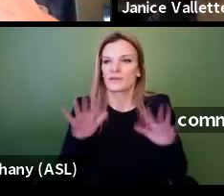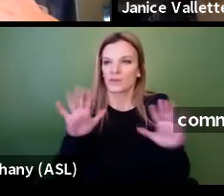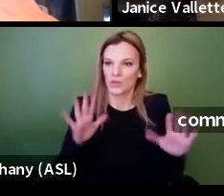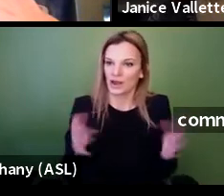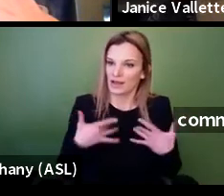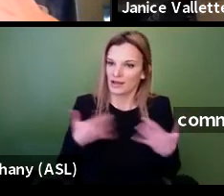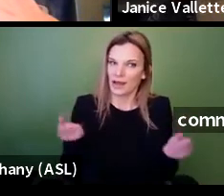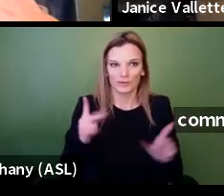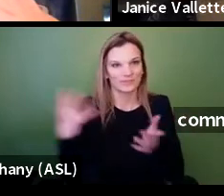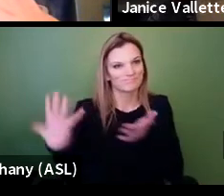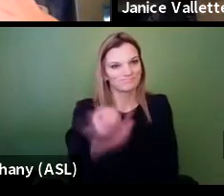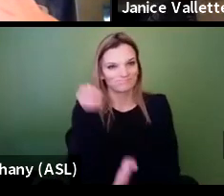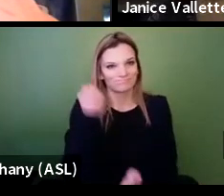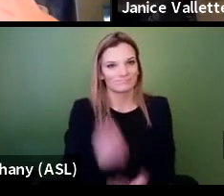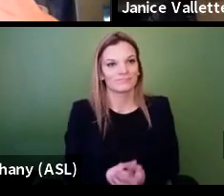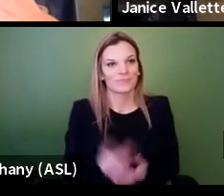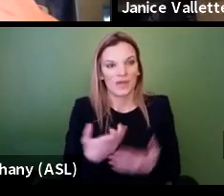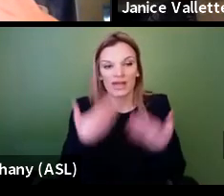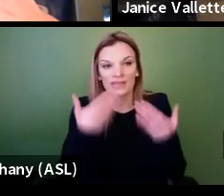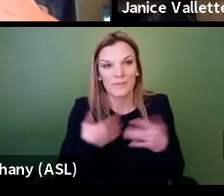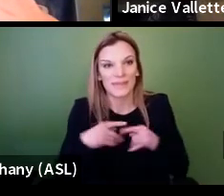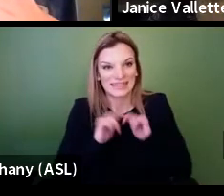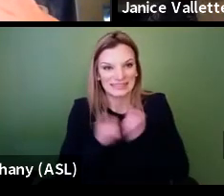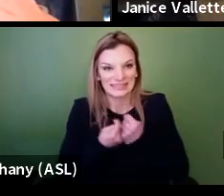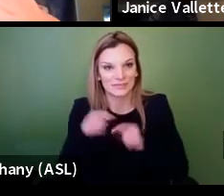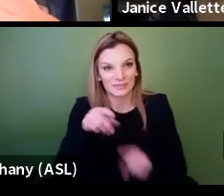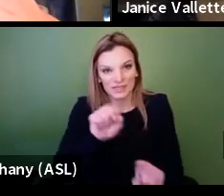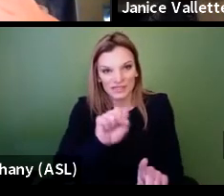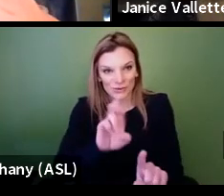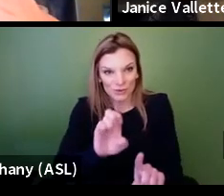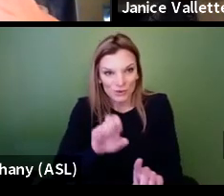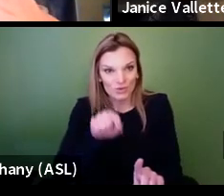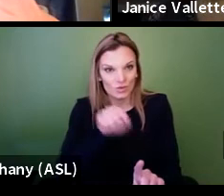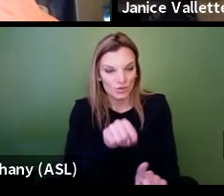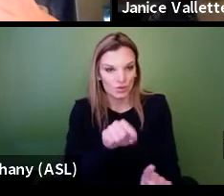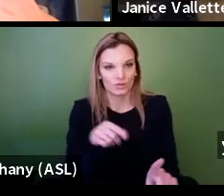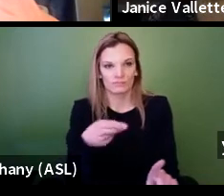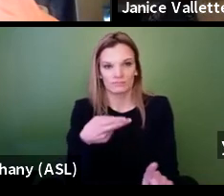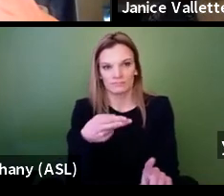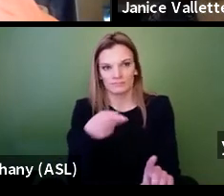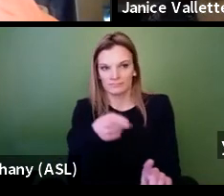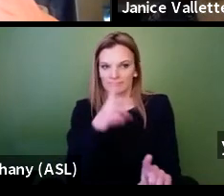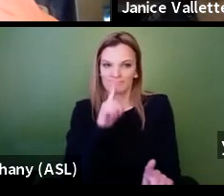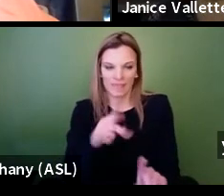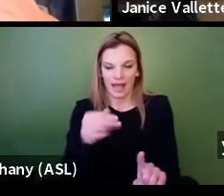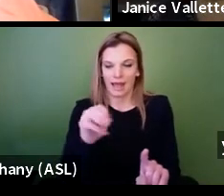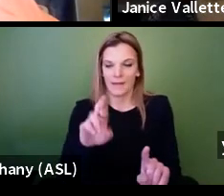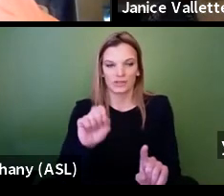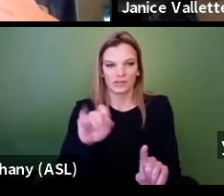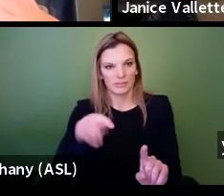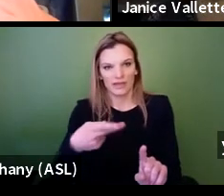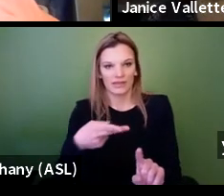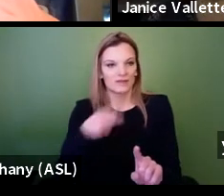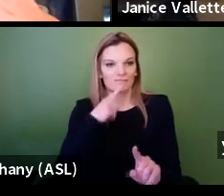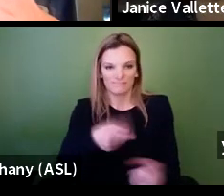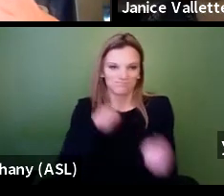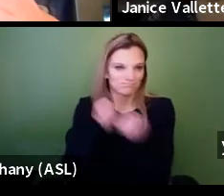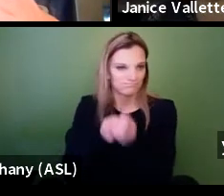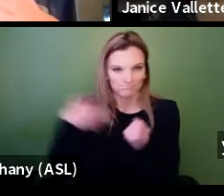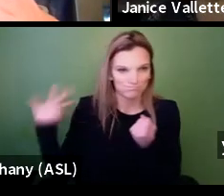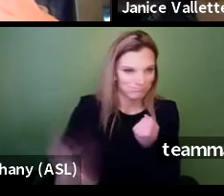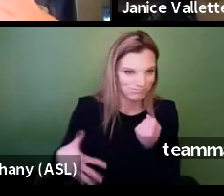me. I really want to thank my teammates, Sue Hammersmith. She can throw down the hammer at any time, so I know we're going to be great